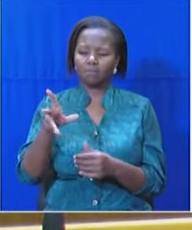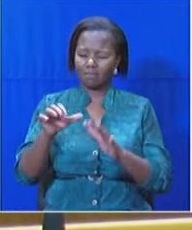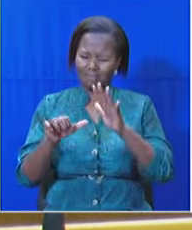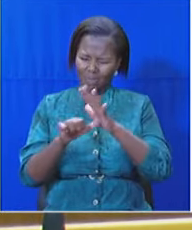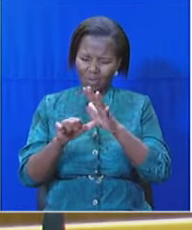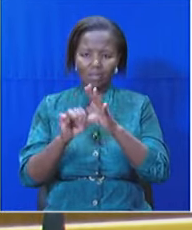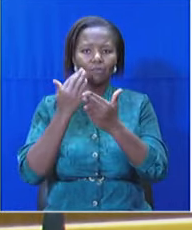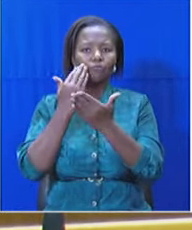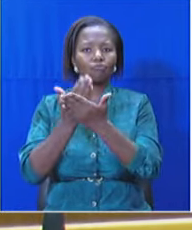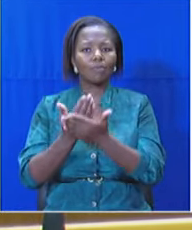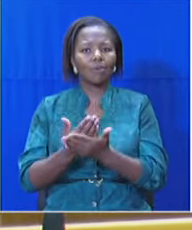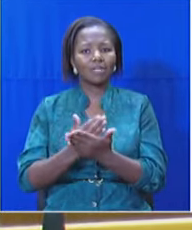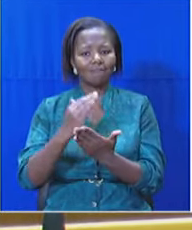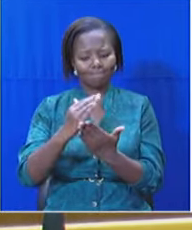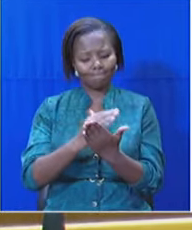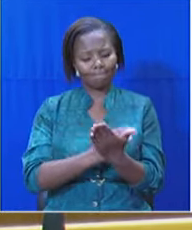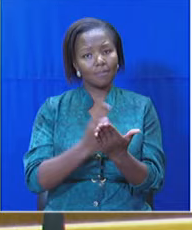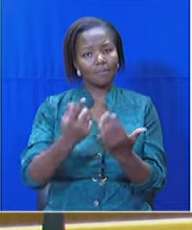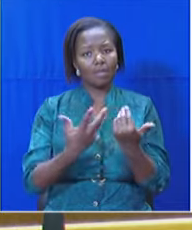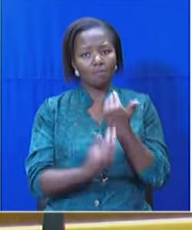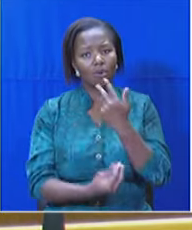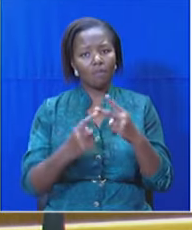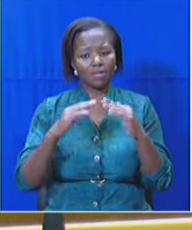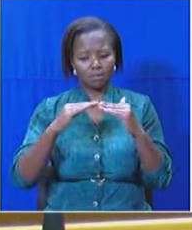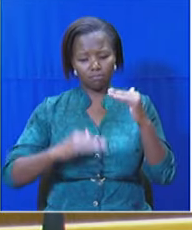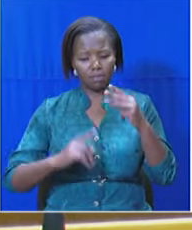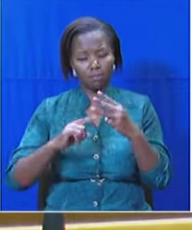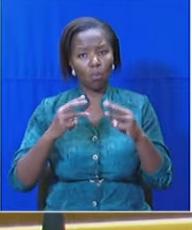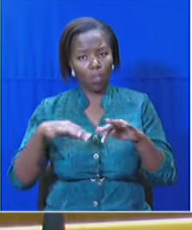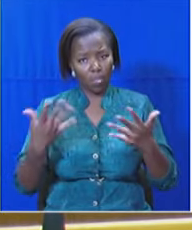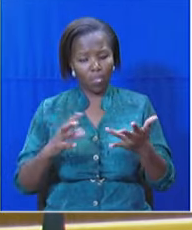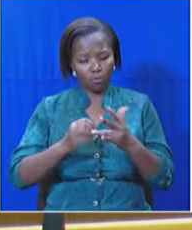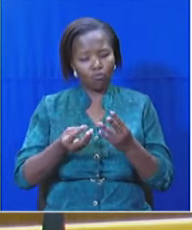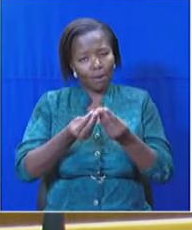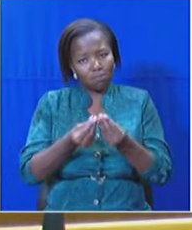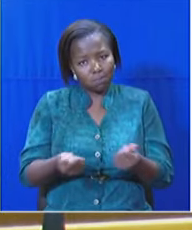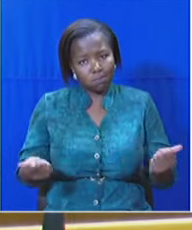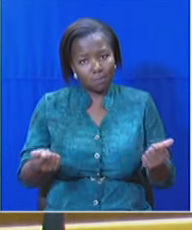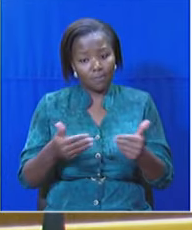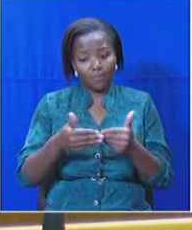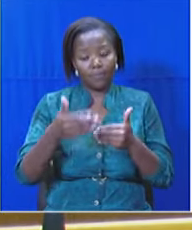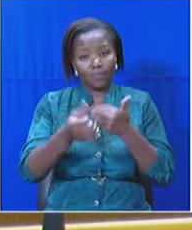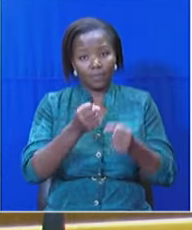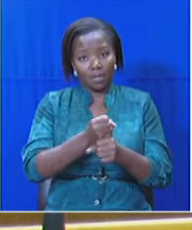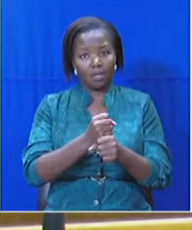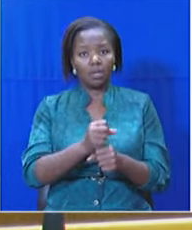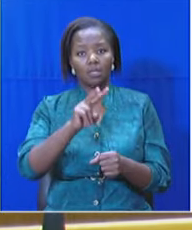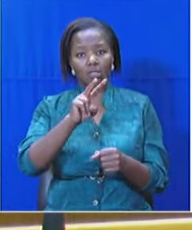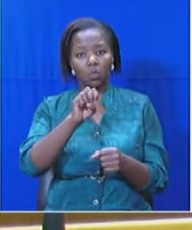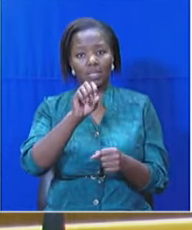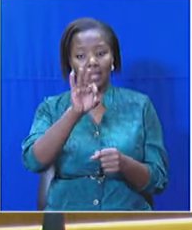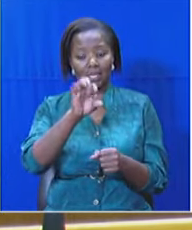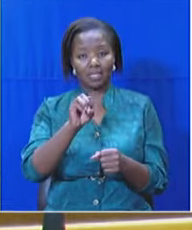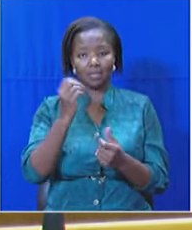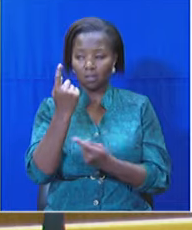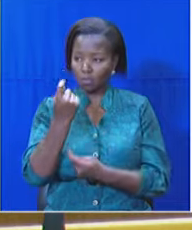for tackling problems of poverty, inequalities, and unemployment. It states that by 2030, rural communities should have